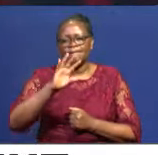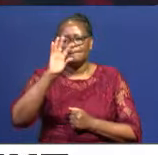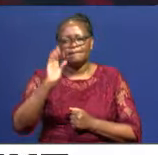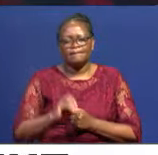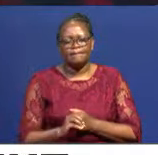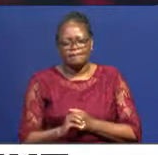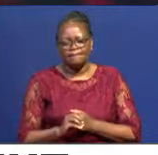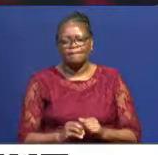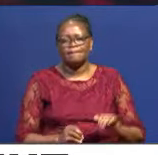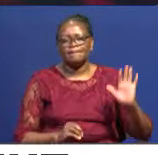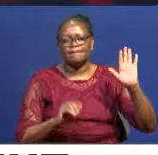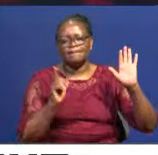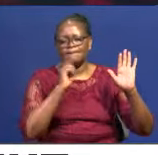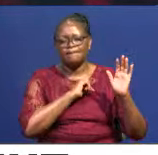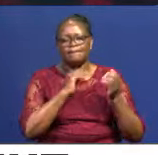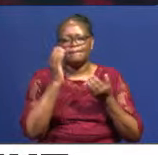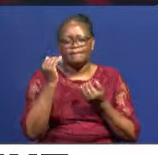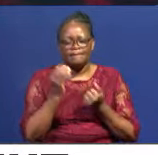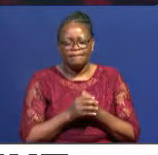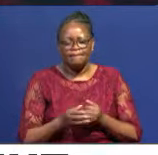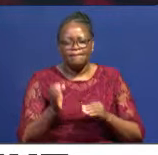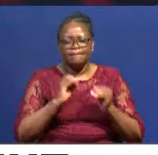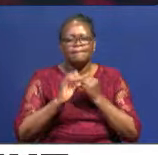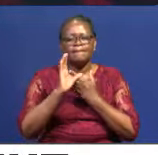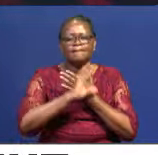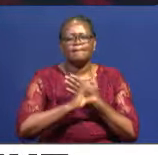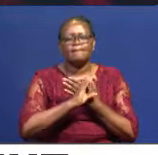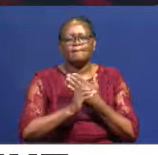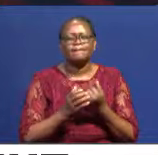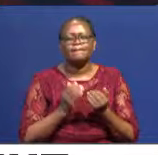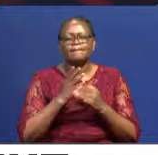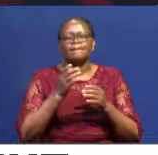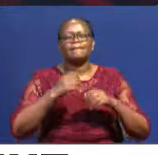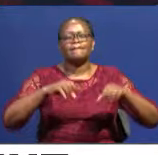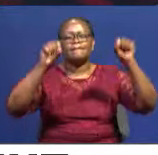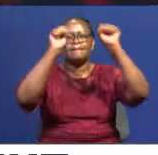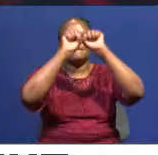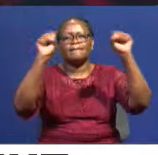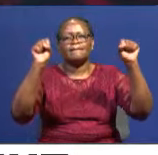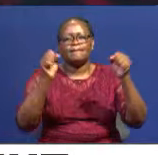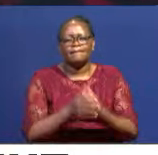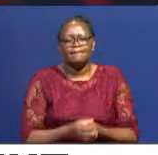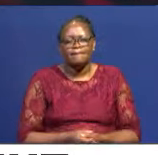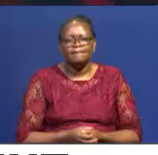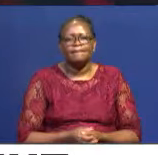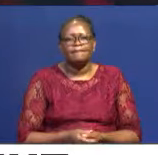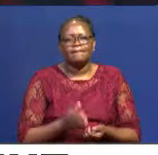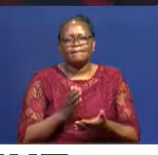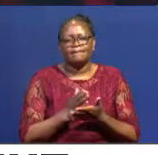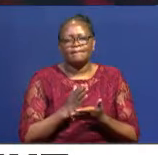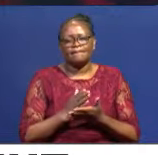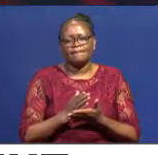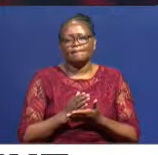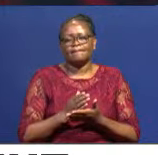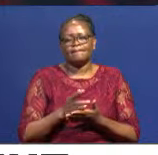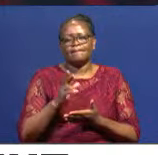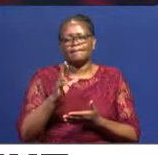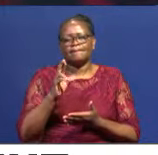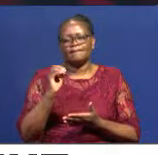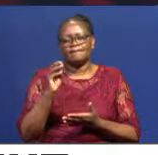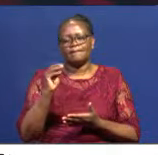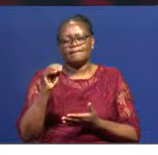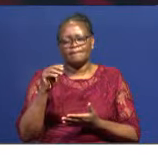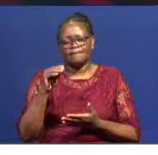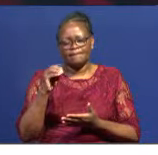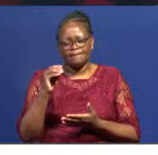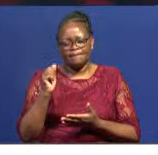oath of office and are expected to elect the country's next president. By all indications, Cyril Ramaphosa looks set to earn a